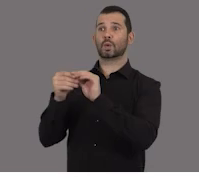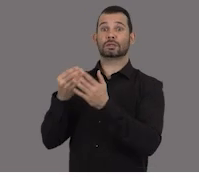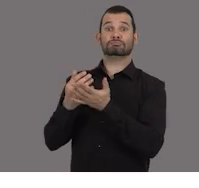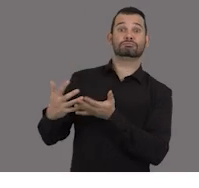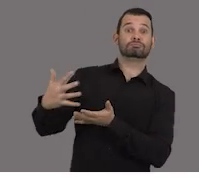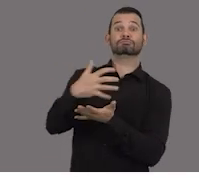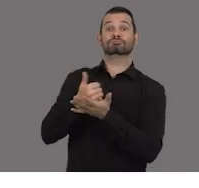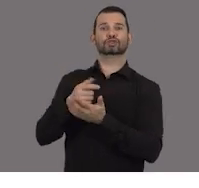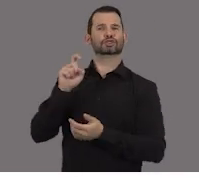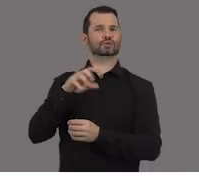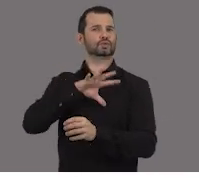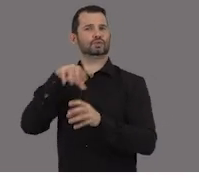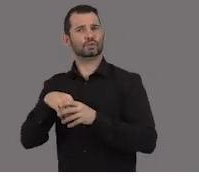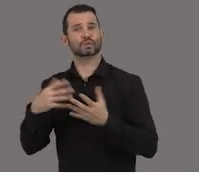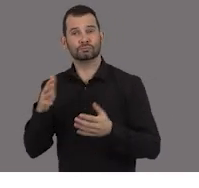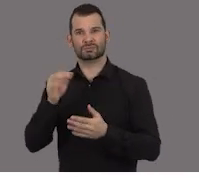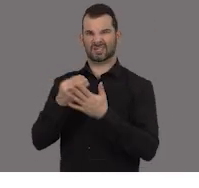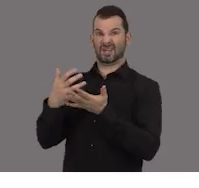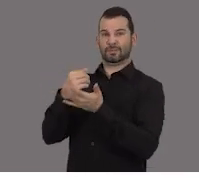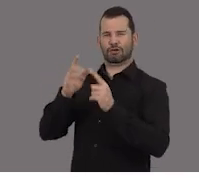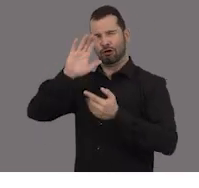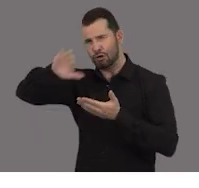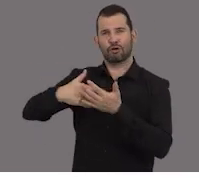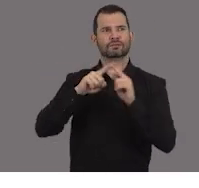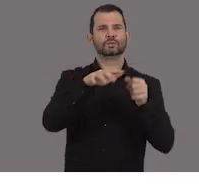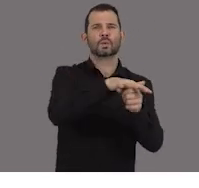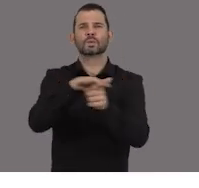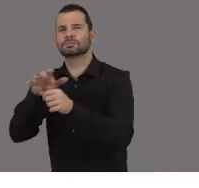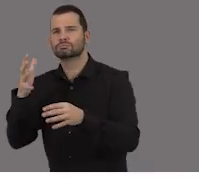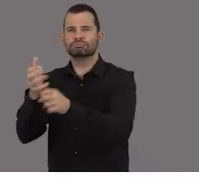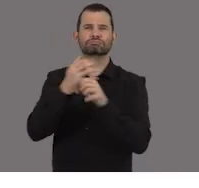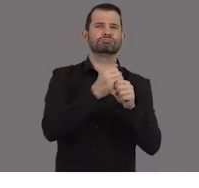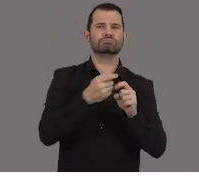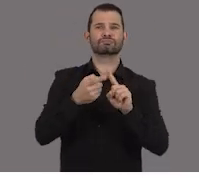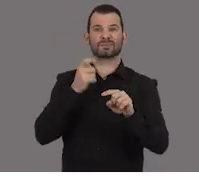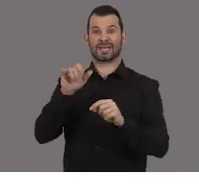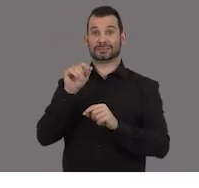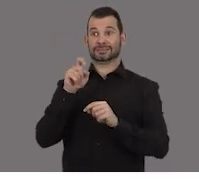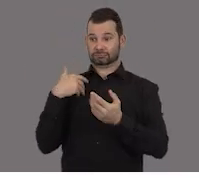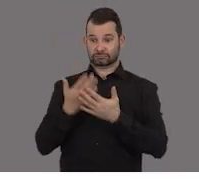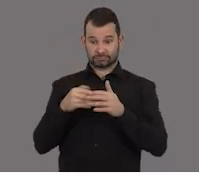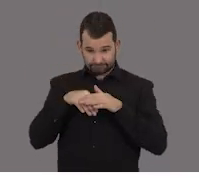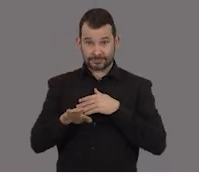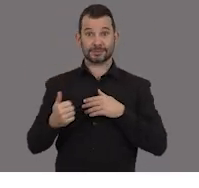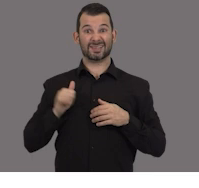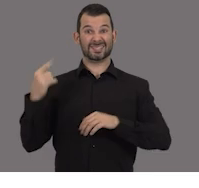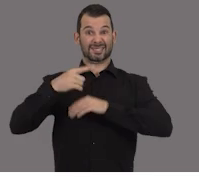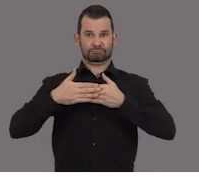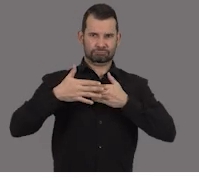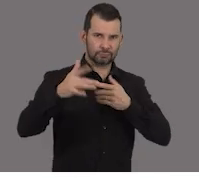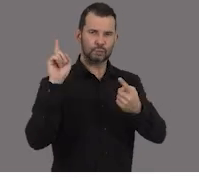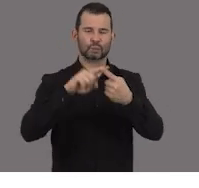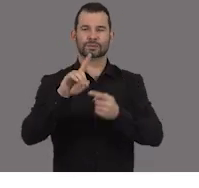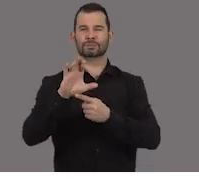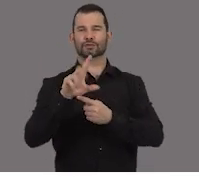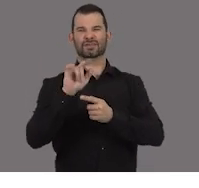for income tax purposes, your total income should include your income from all sources